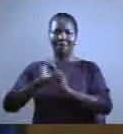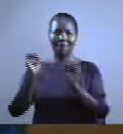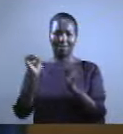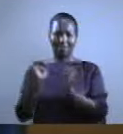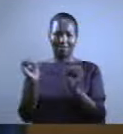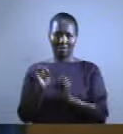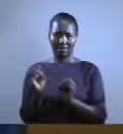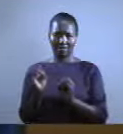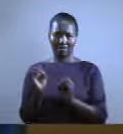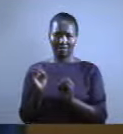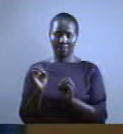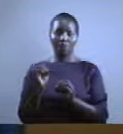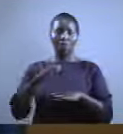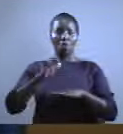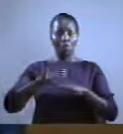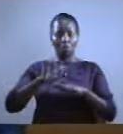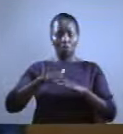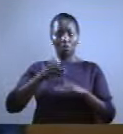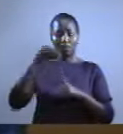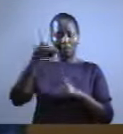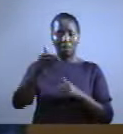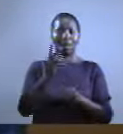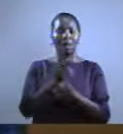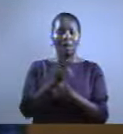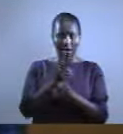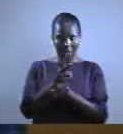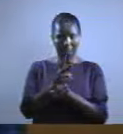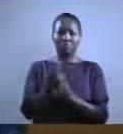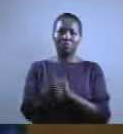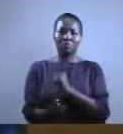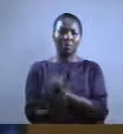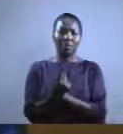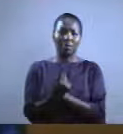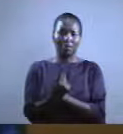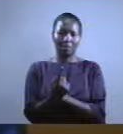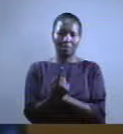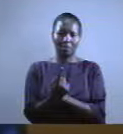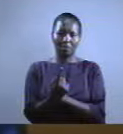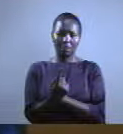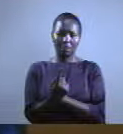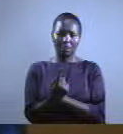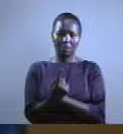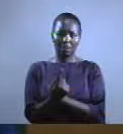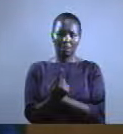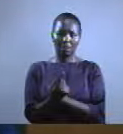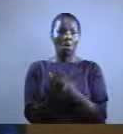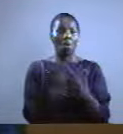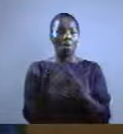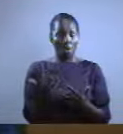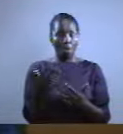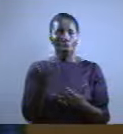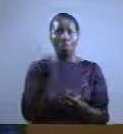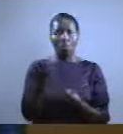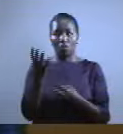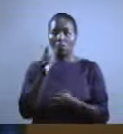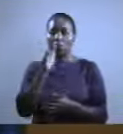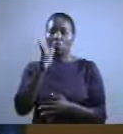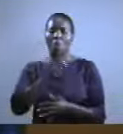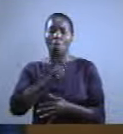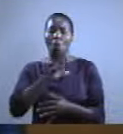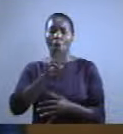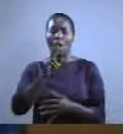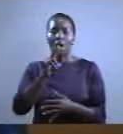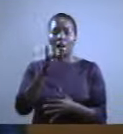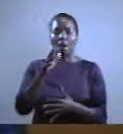will probably be reiterated for the benefit of the upcoming elections. People have